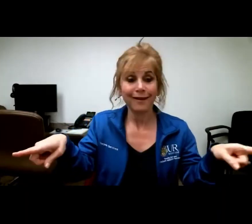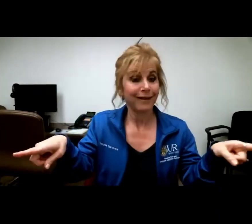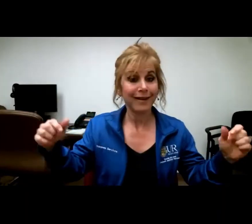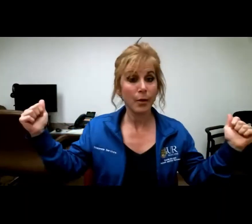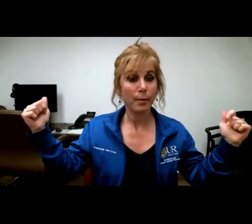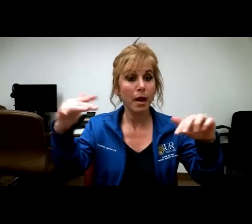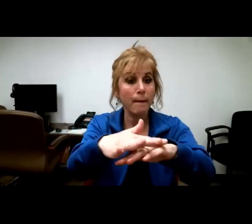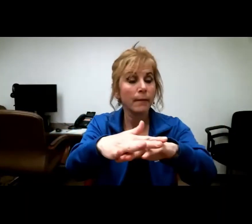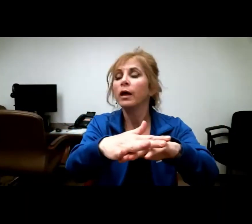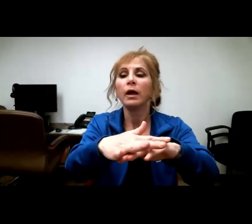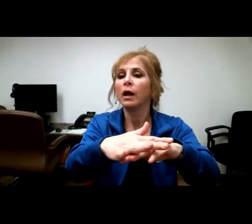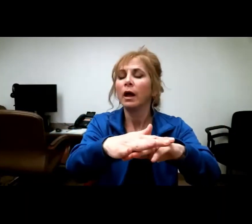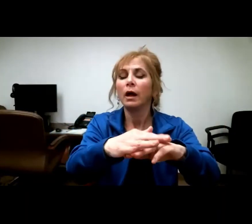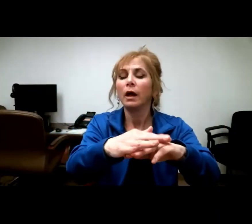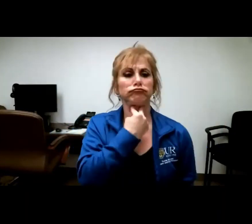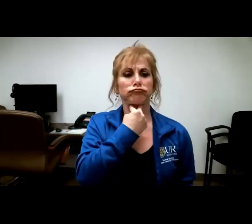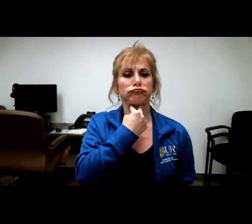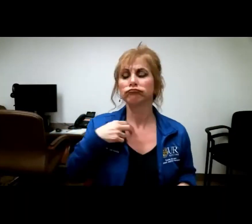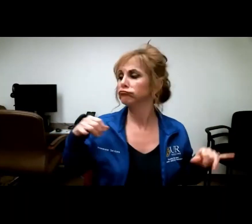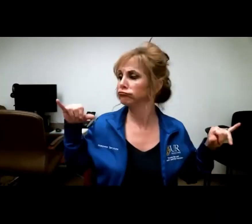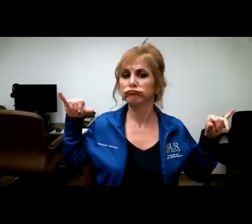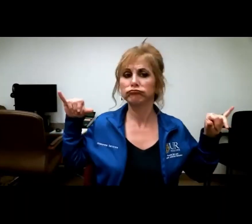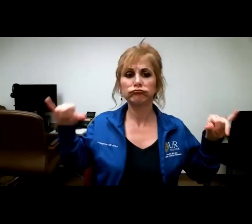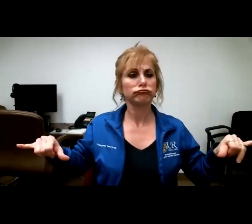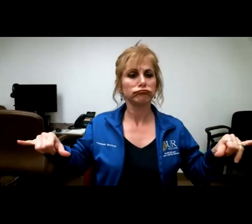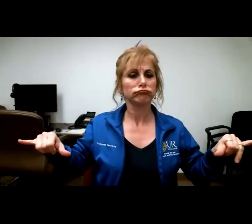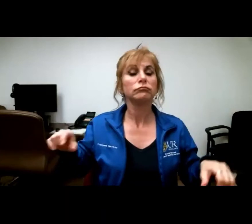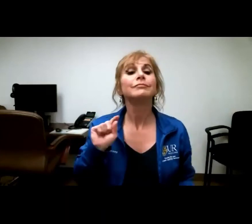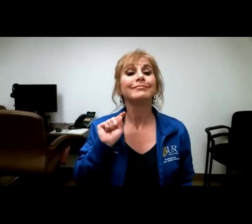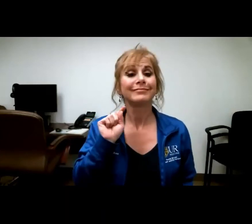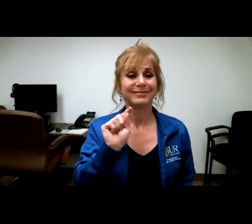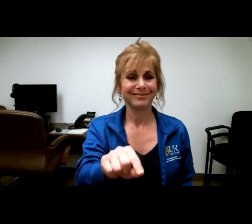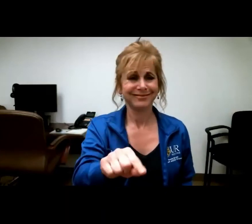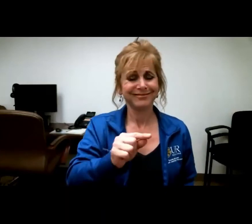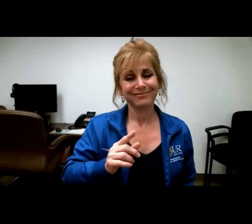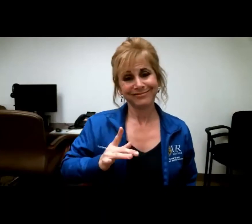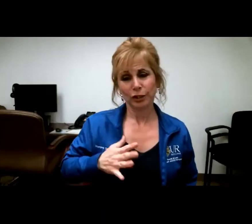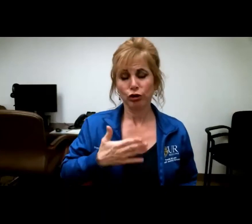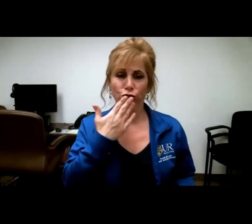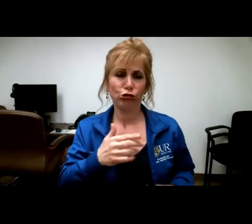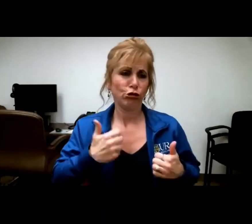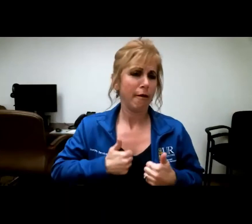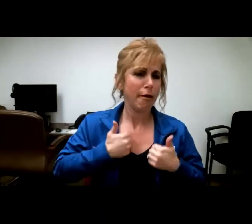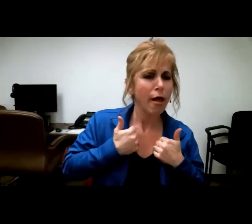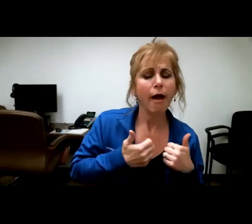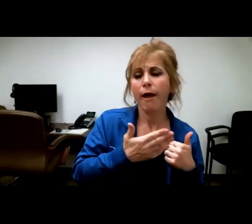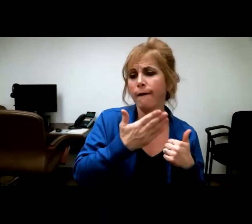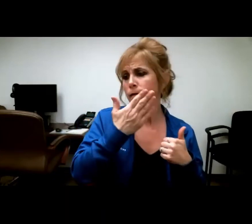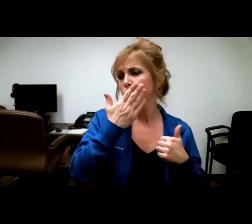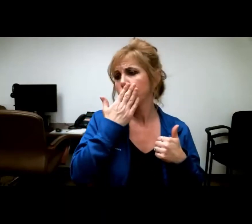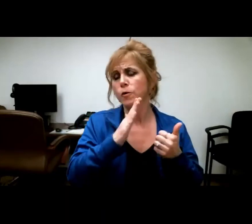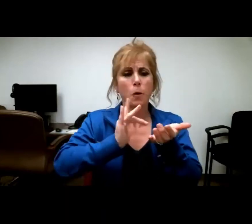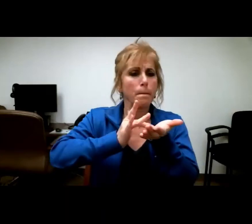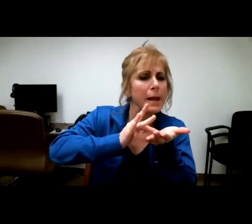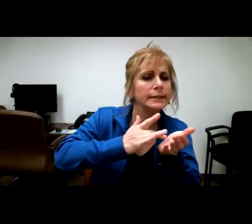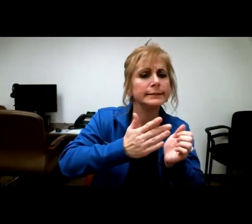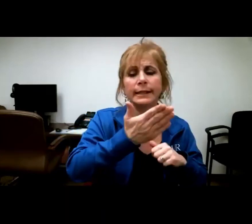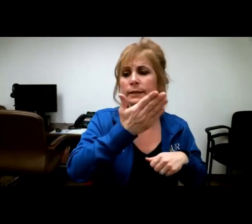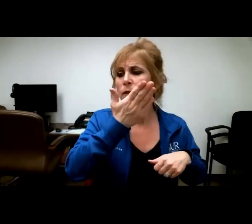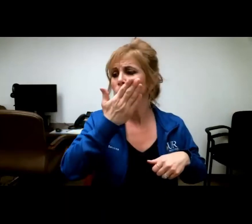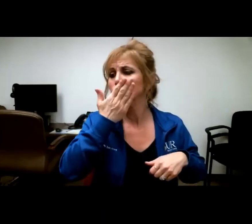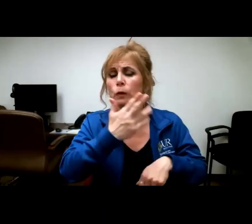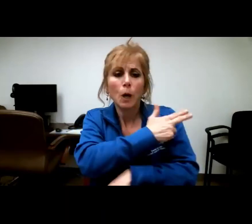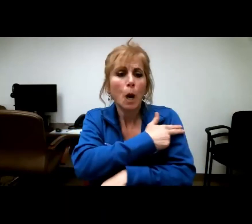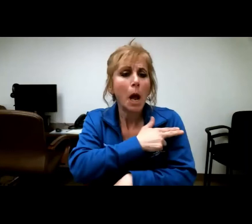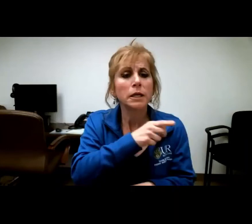areas with barriers to quality lifestyles and accessible healthcare. This then creates a sort of